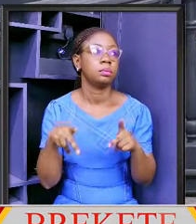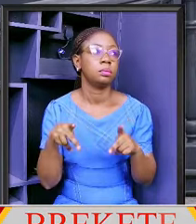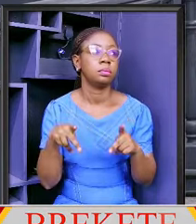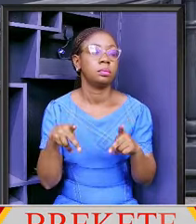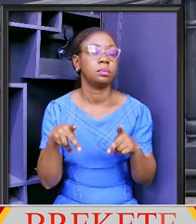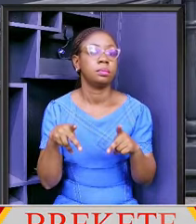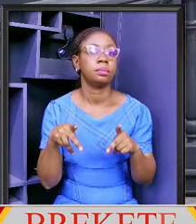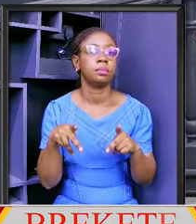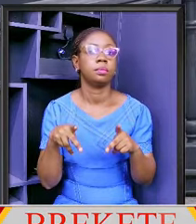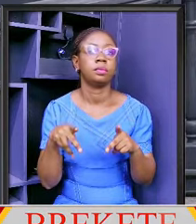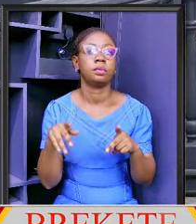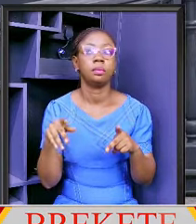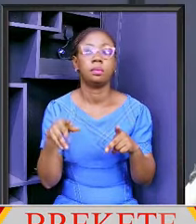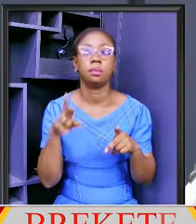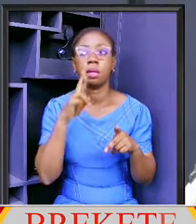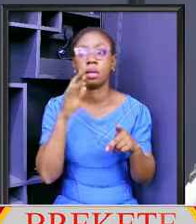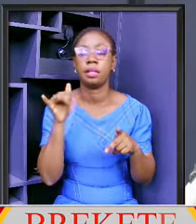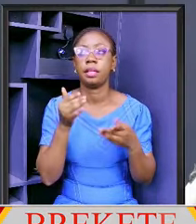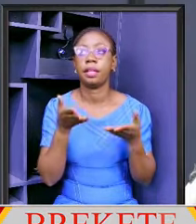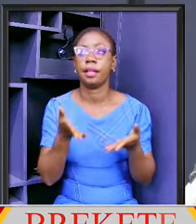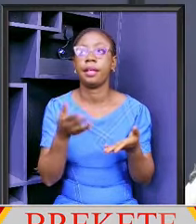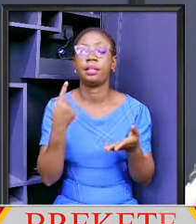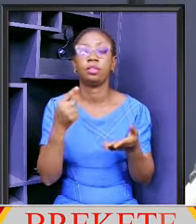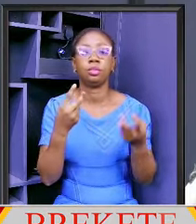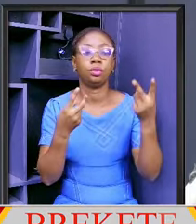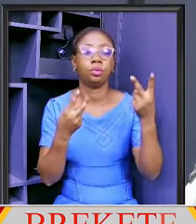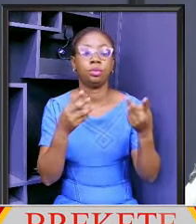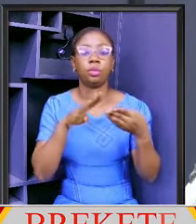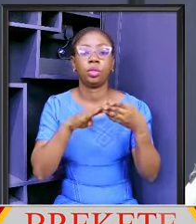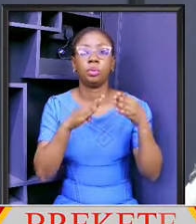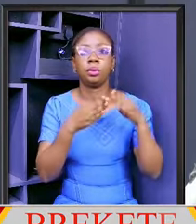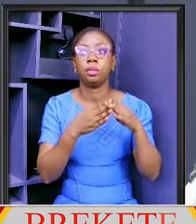the Akwa Ibom people, they here,